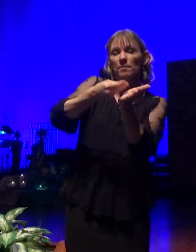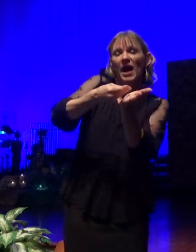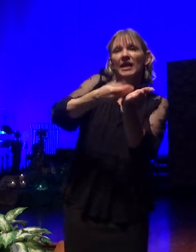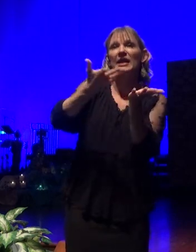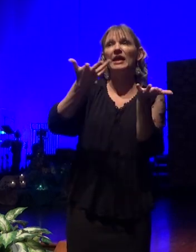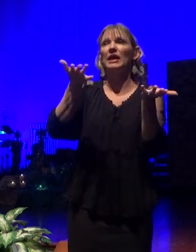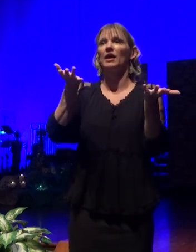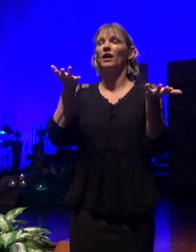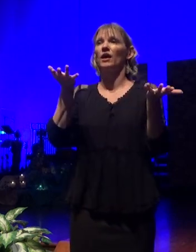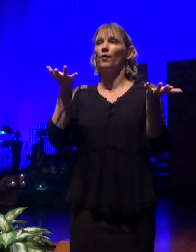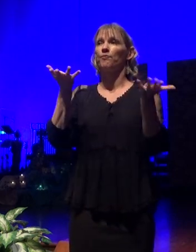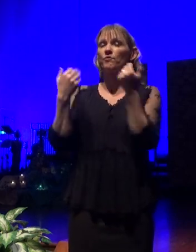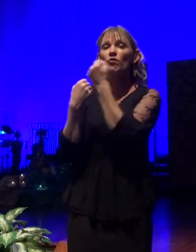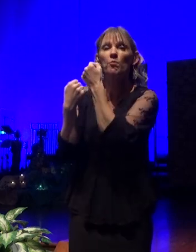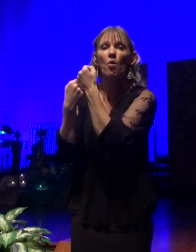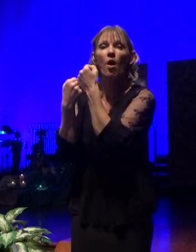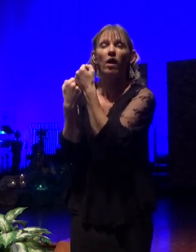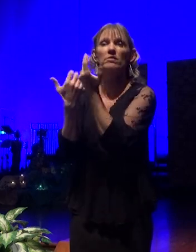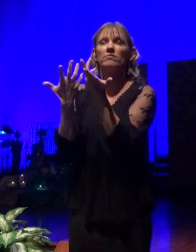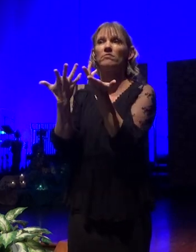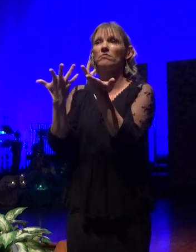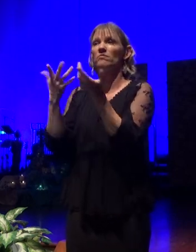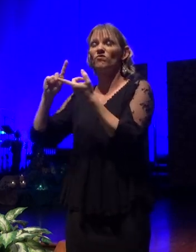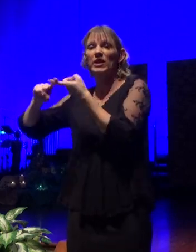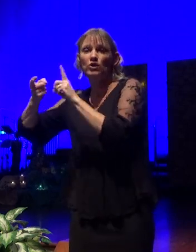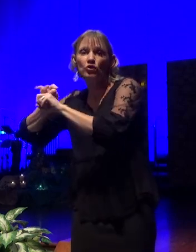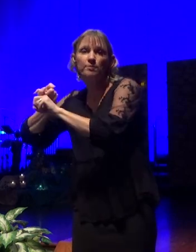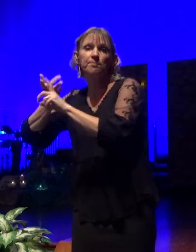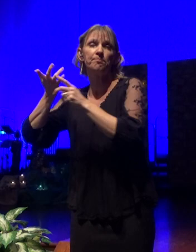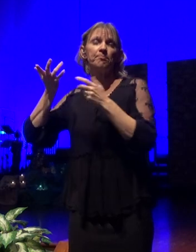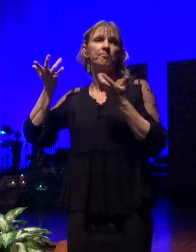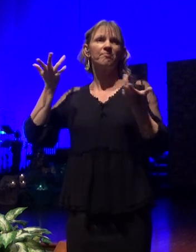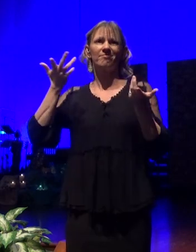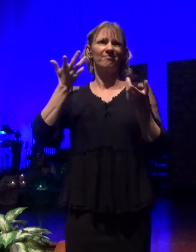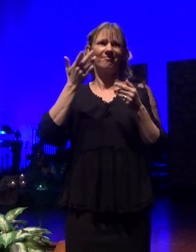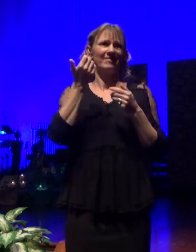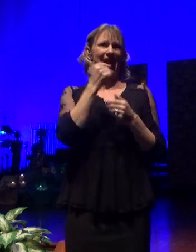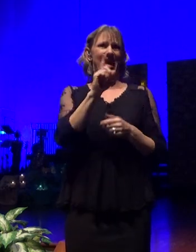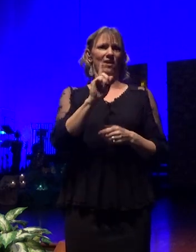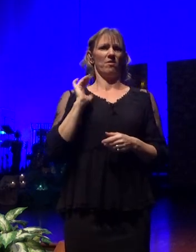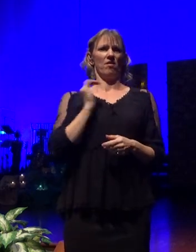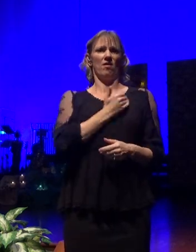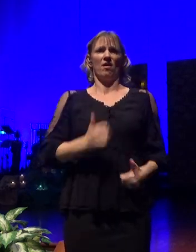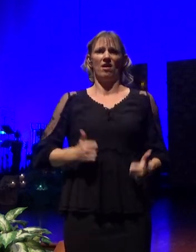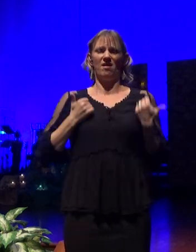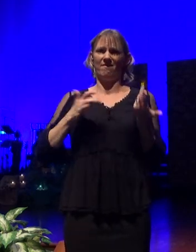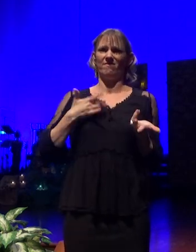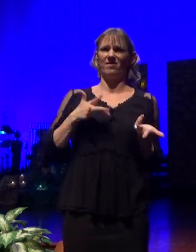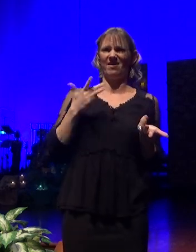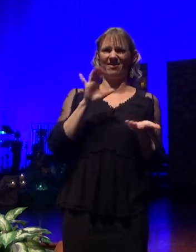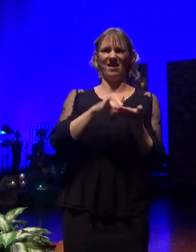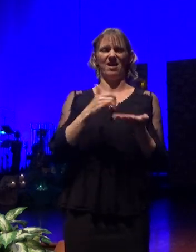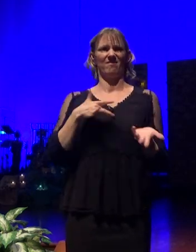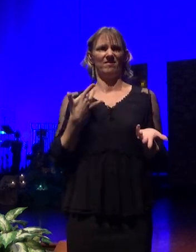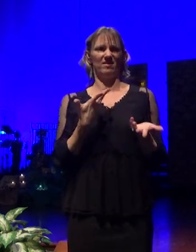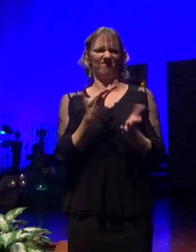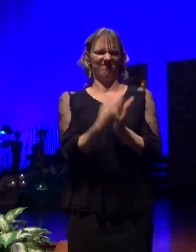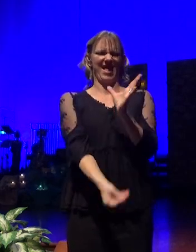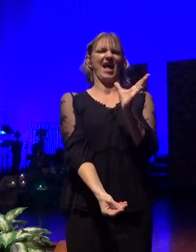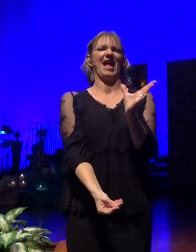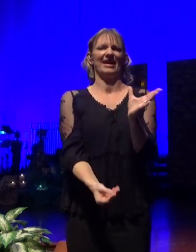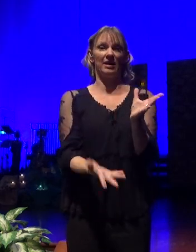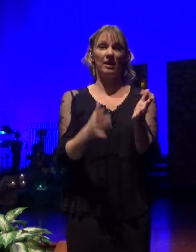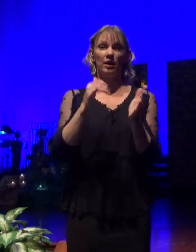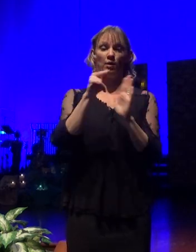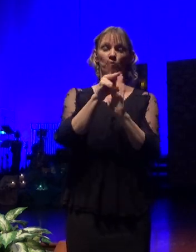or support, or friendship. Anywhere in our life where we're feeling that sense of lack, the principle that